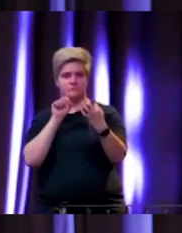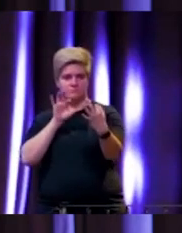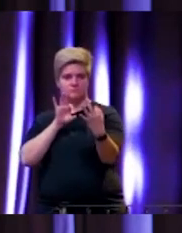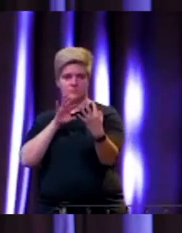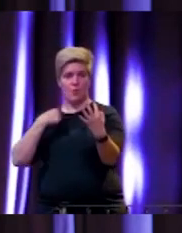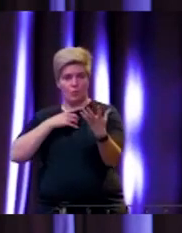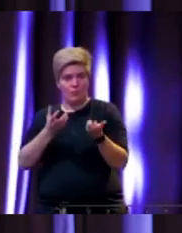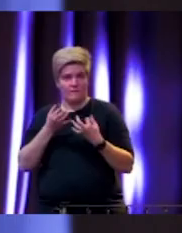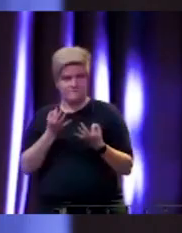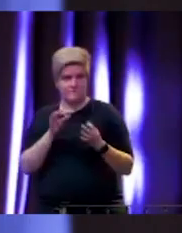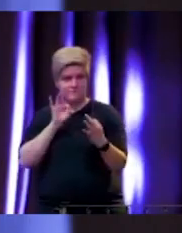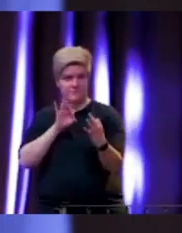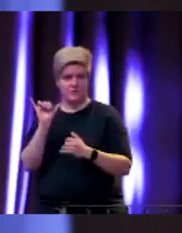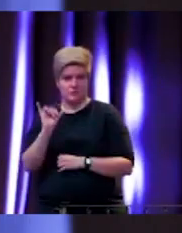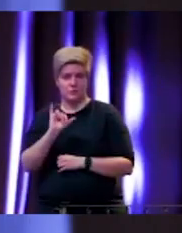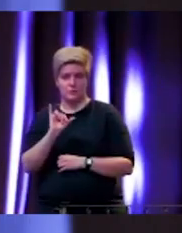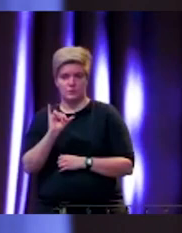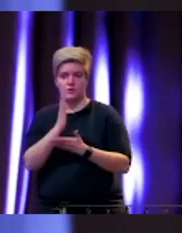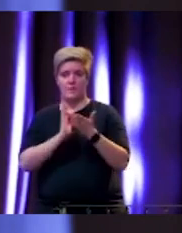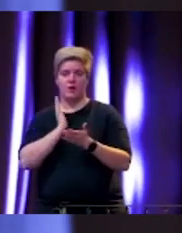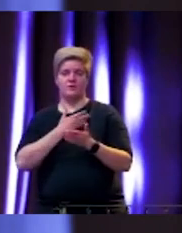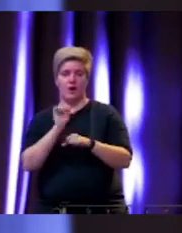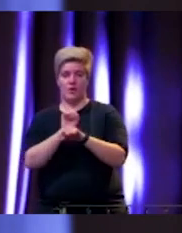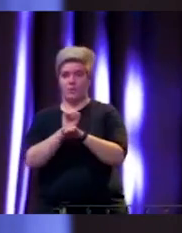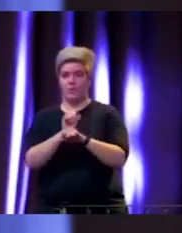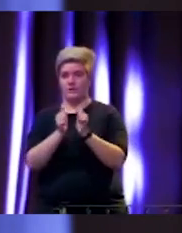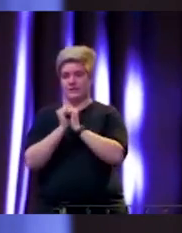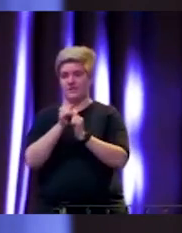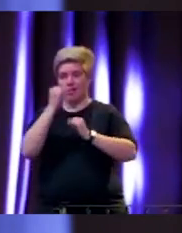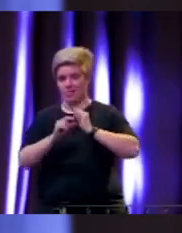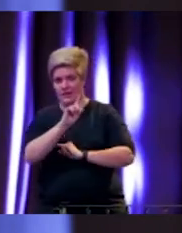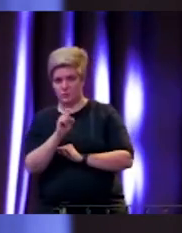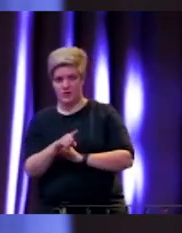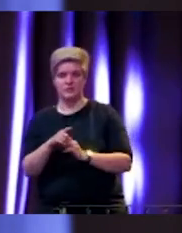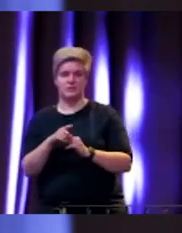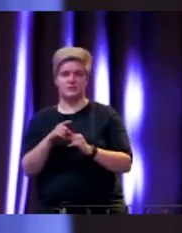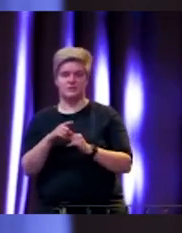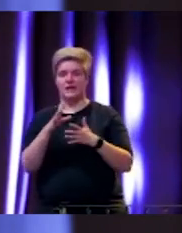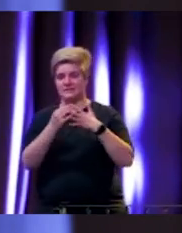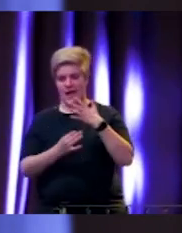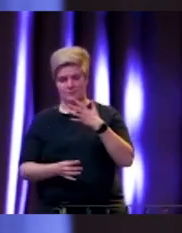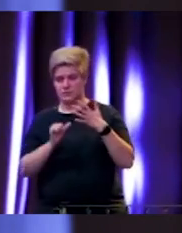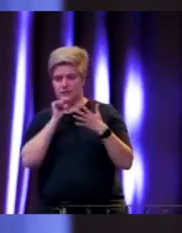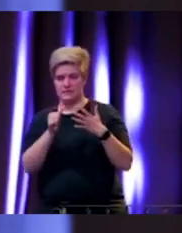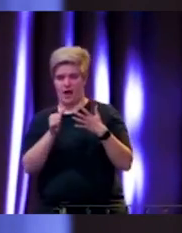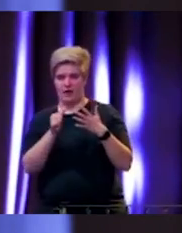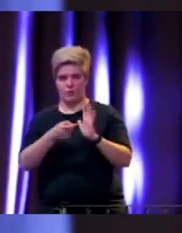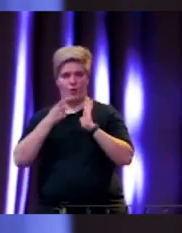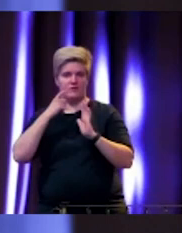it to. So part of A Road Together, the very last question, totally optional, does not get considered for, you know, any